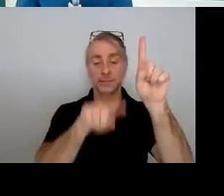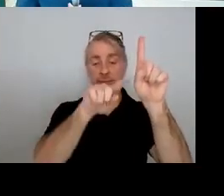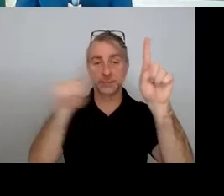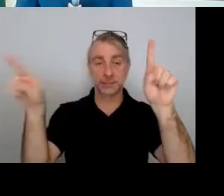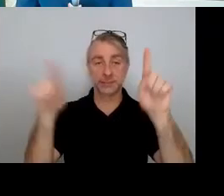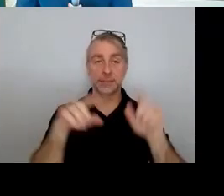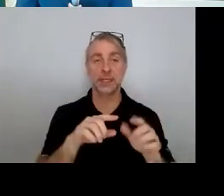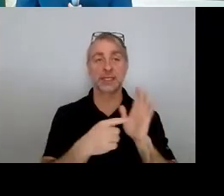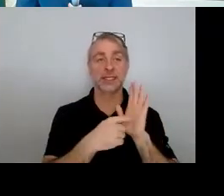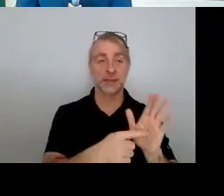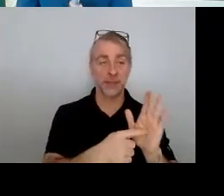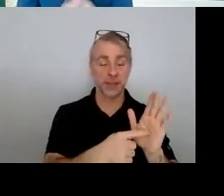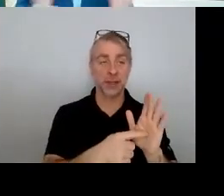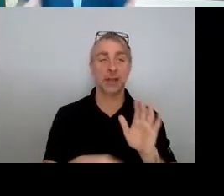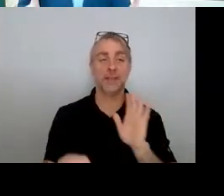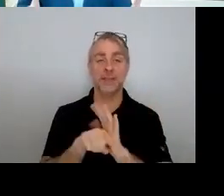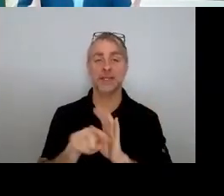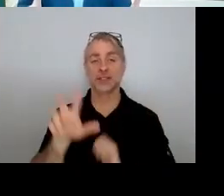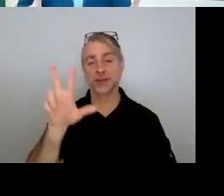minus 3.